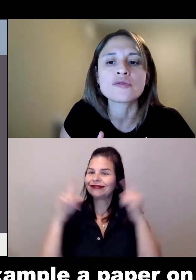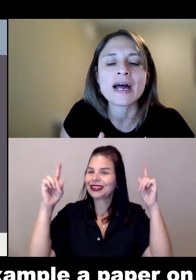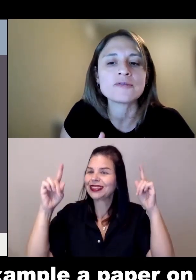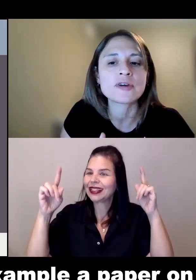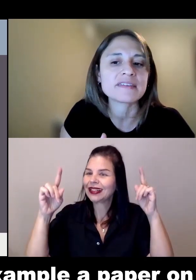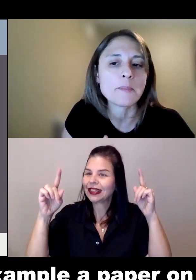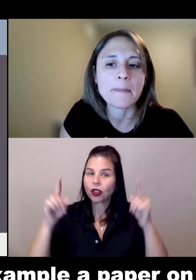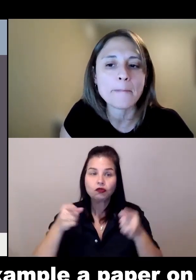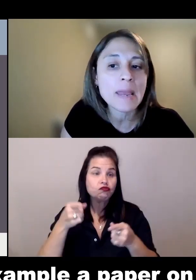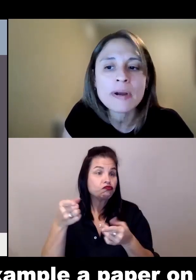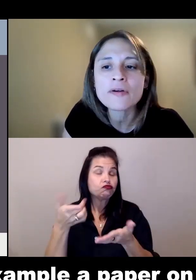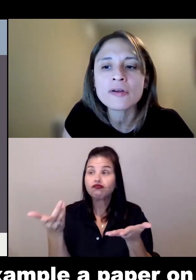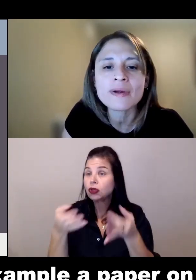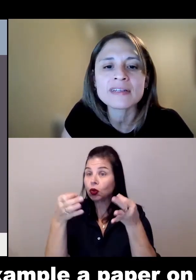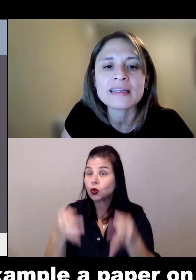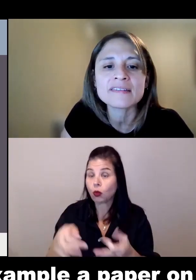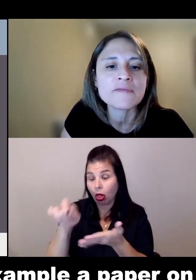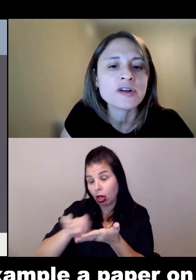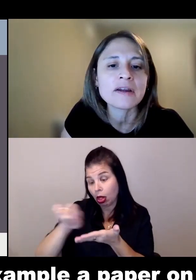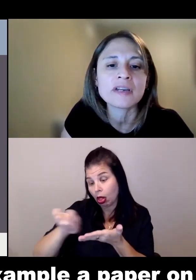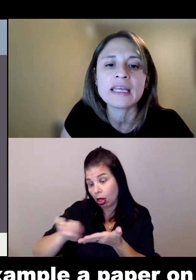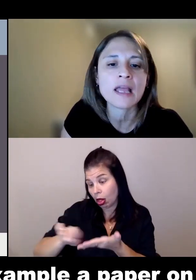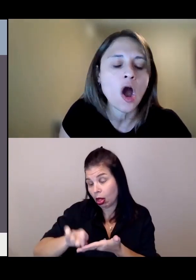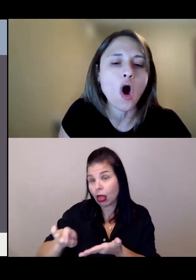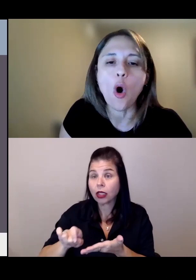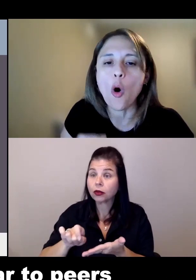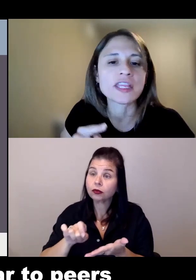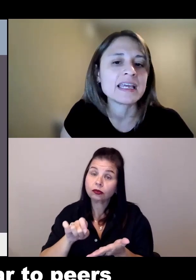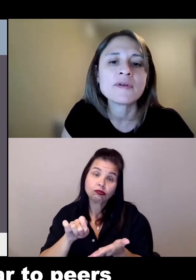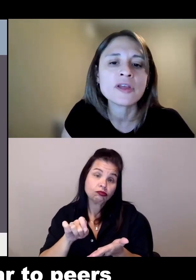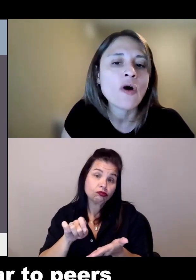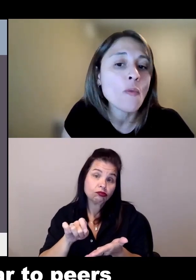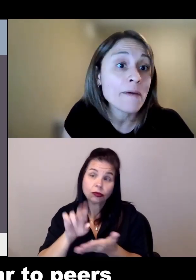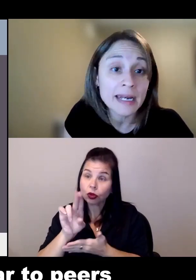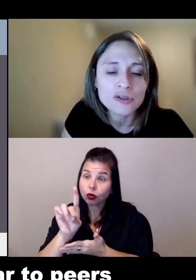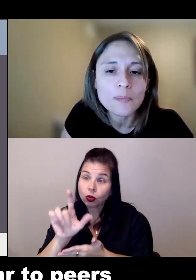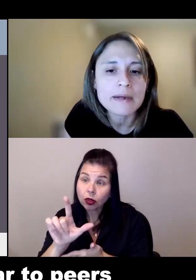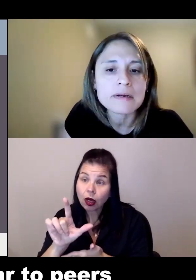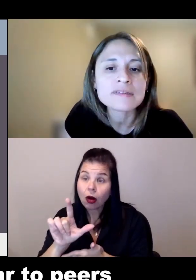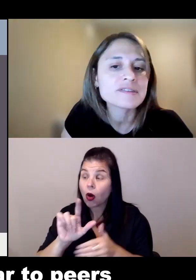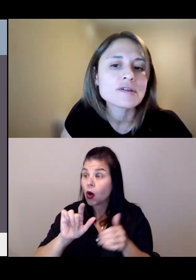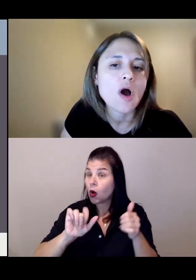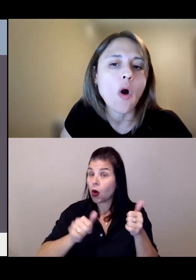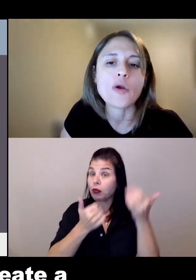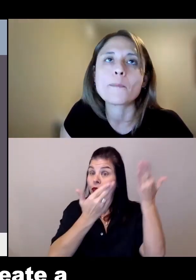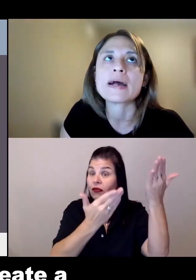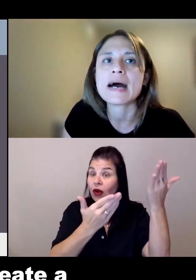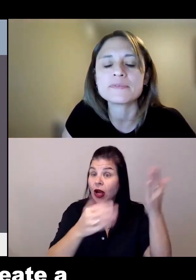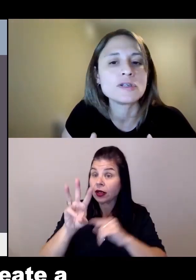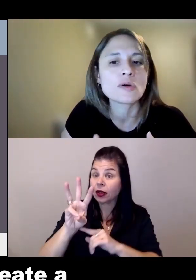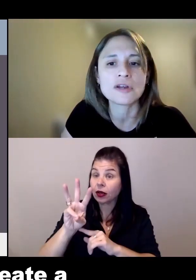could choose to write, for example, a paper on universal design for learning, or deliver your own webinar to peers,